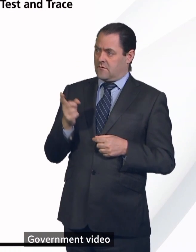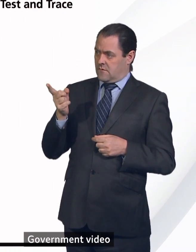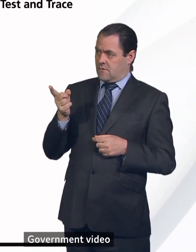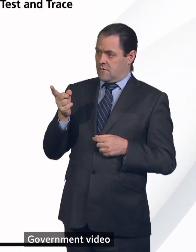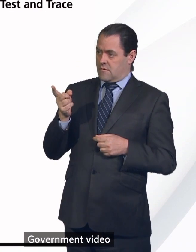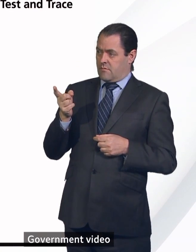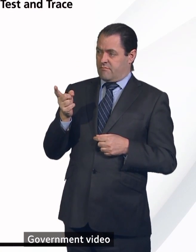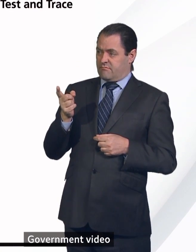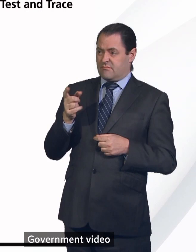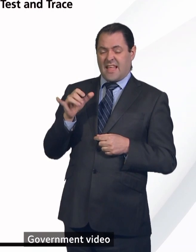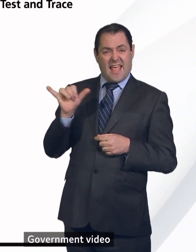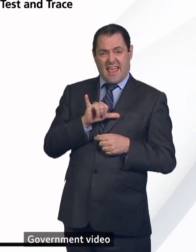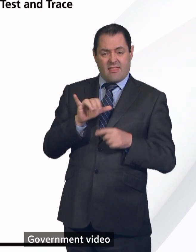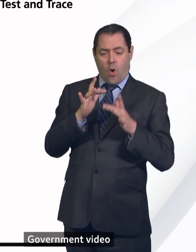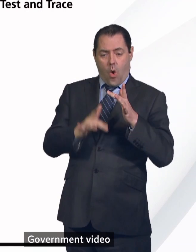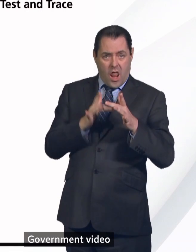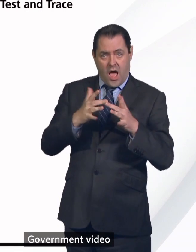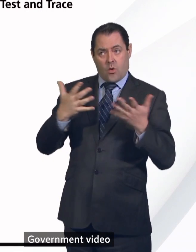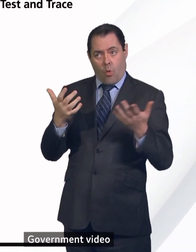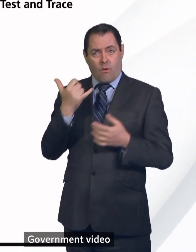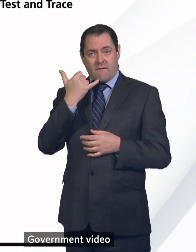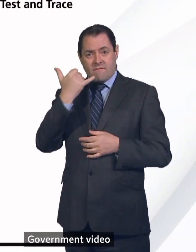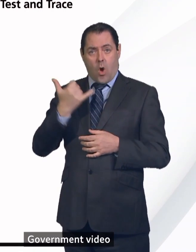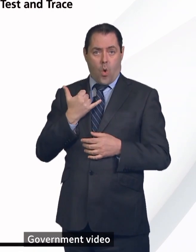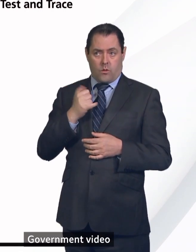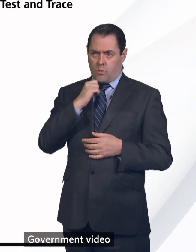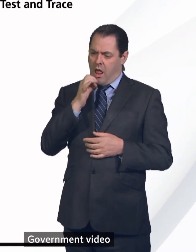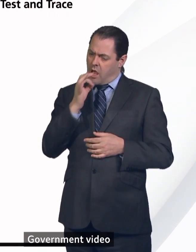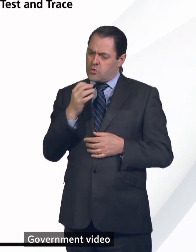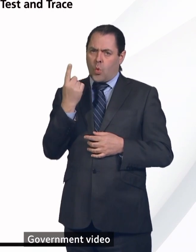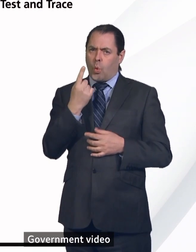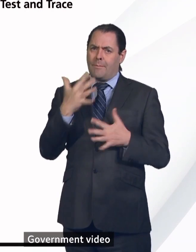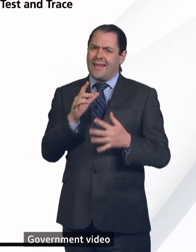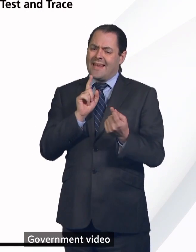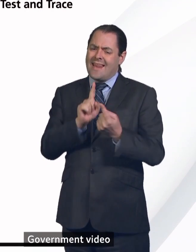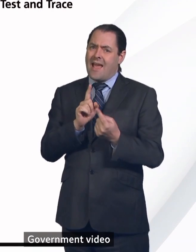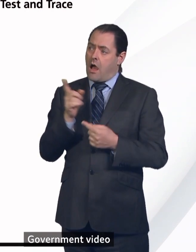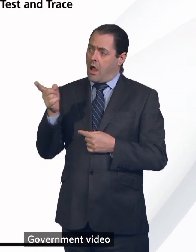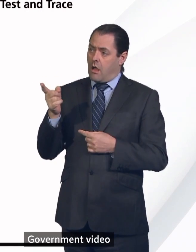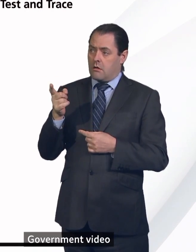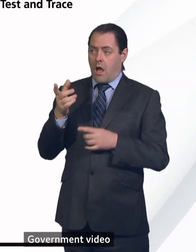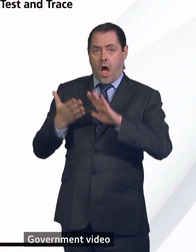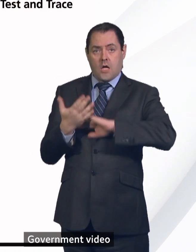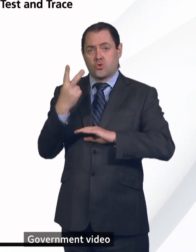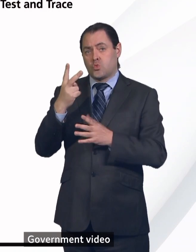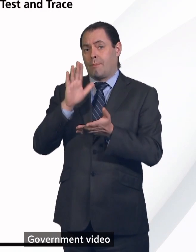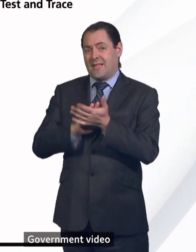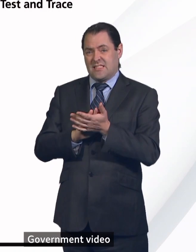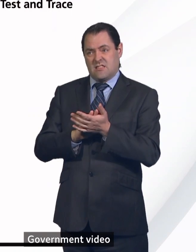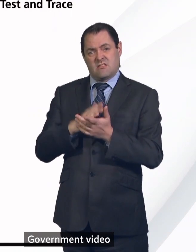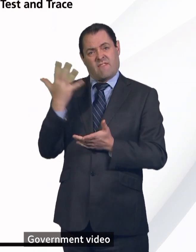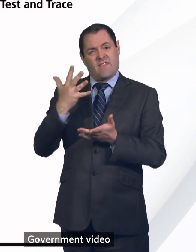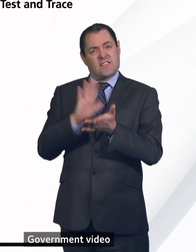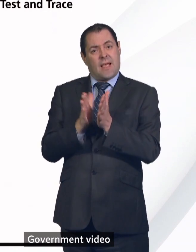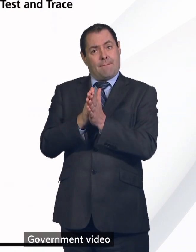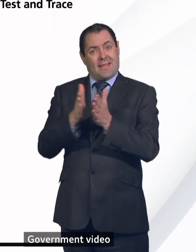either online or on the phone about your recent close contacts, someone you've been within 2 meters of for 15